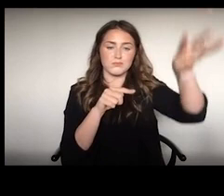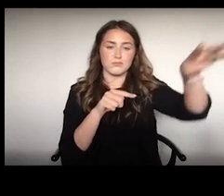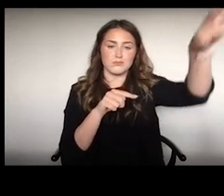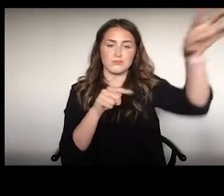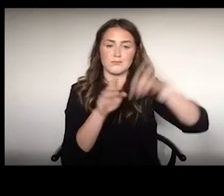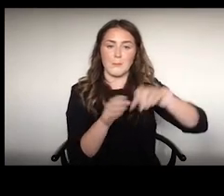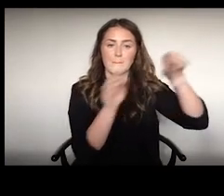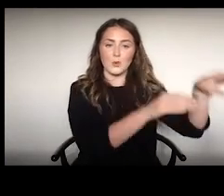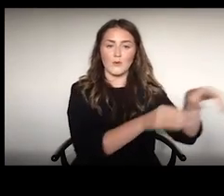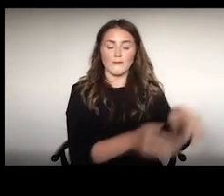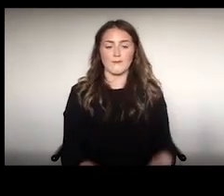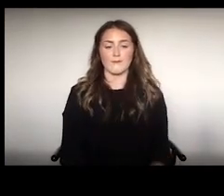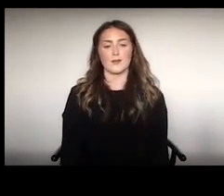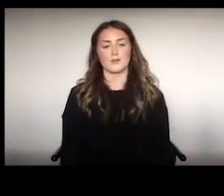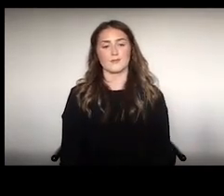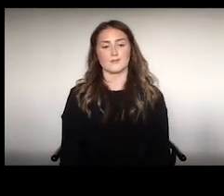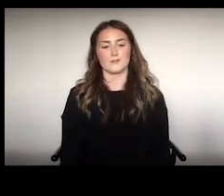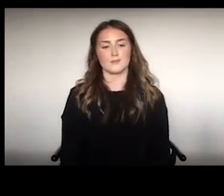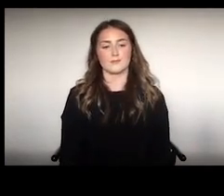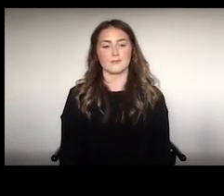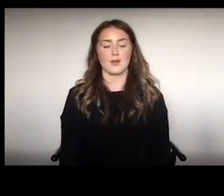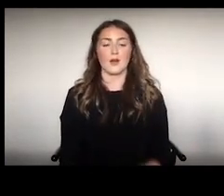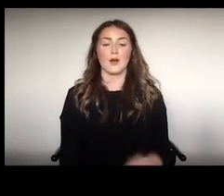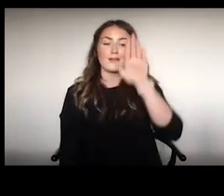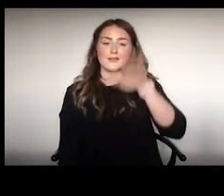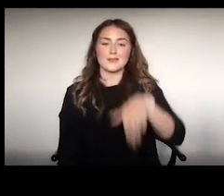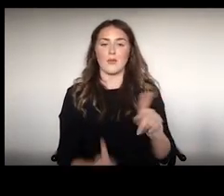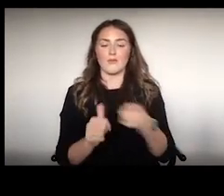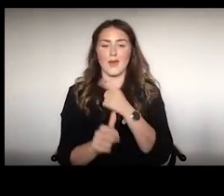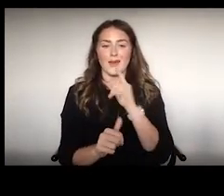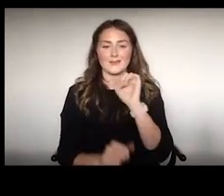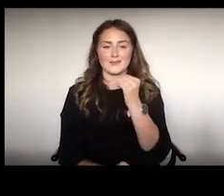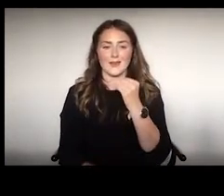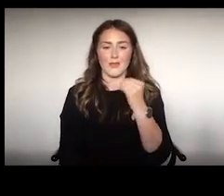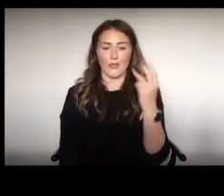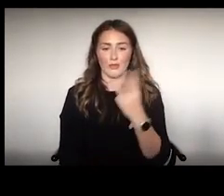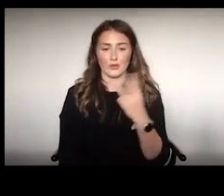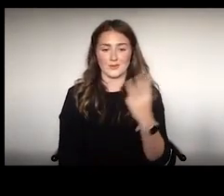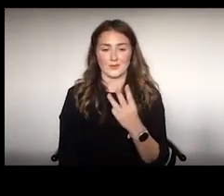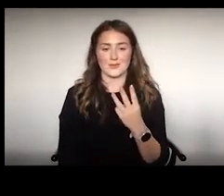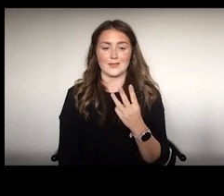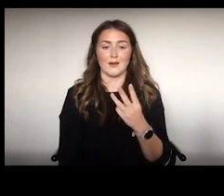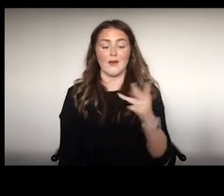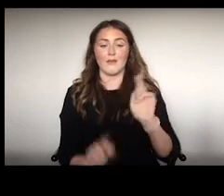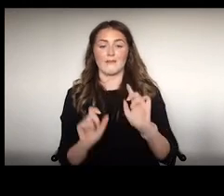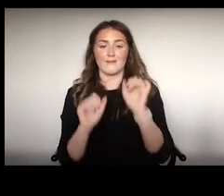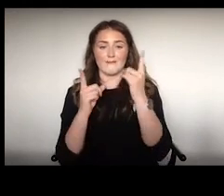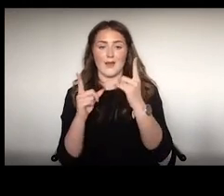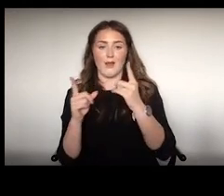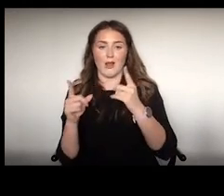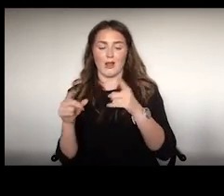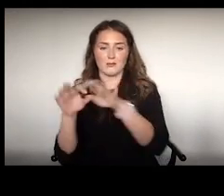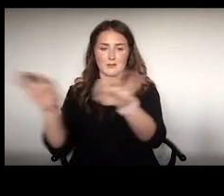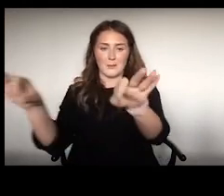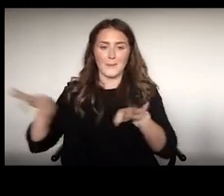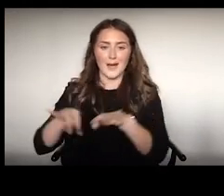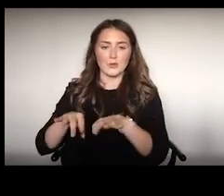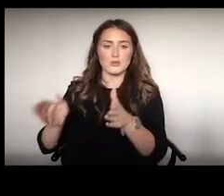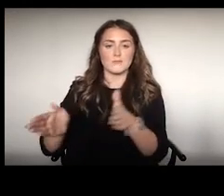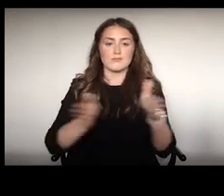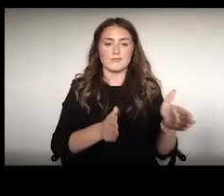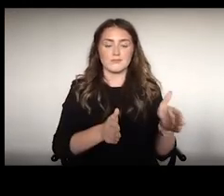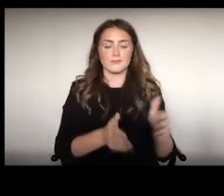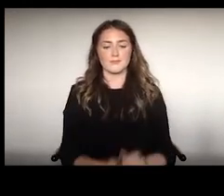of overhead power lines north of Linford. Changed the route of the utility diversion south of the A1013 and located